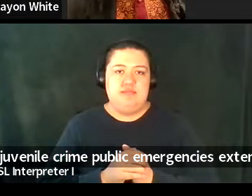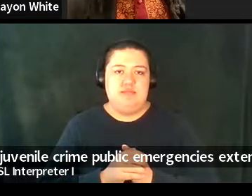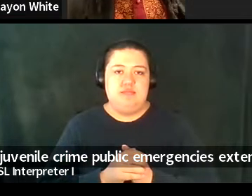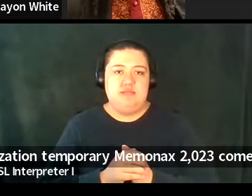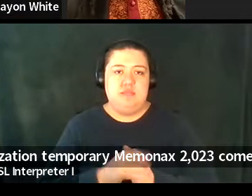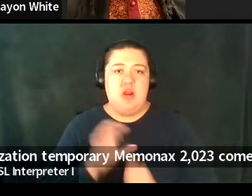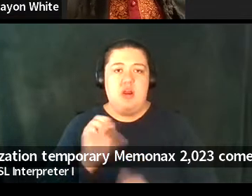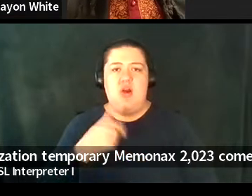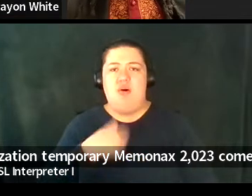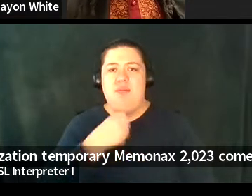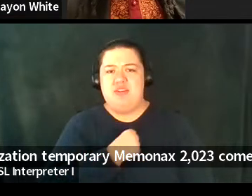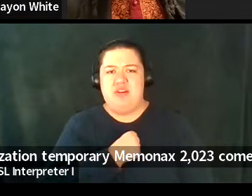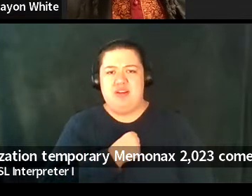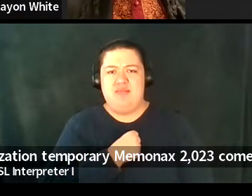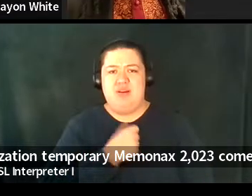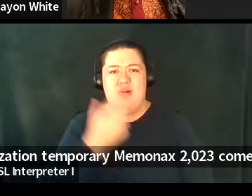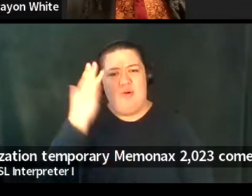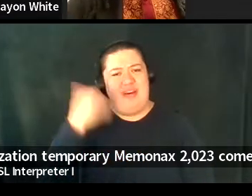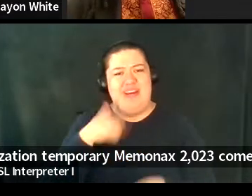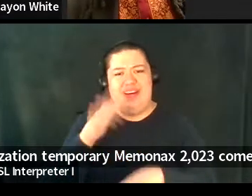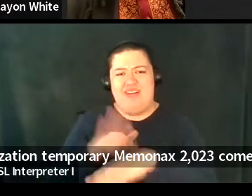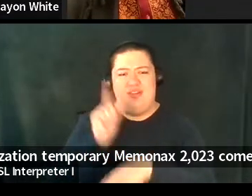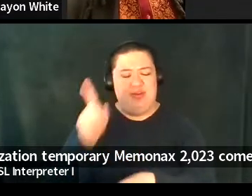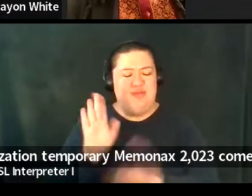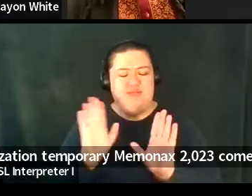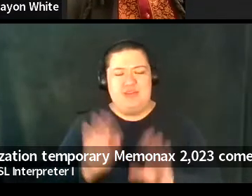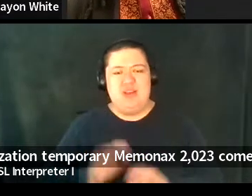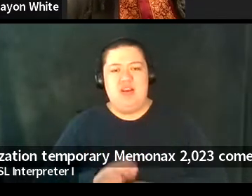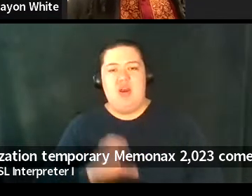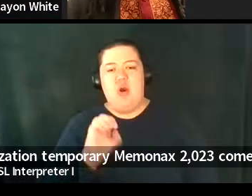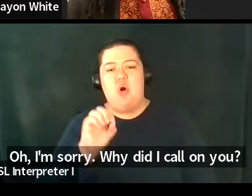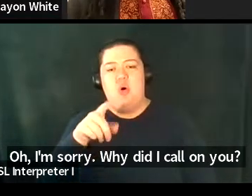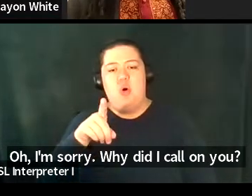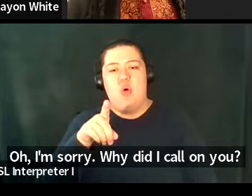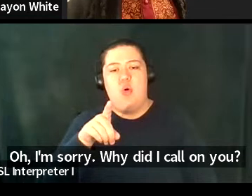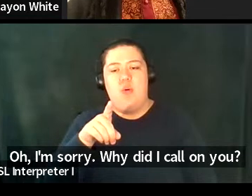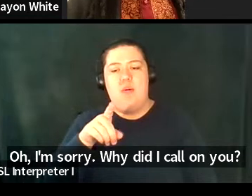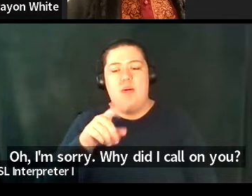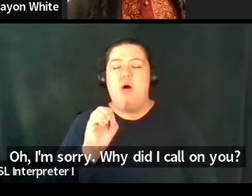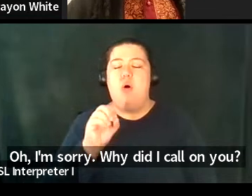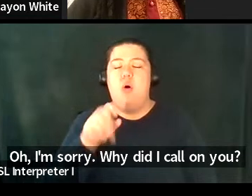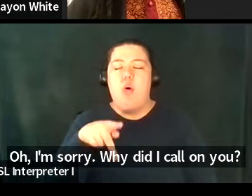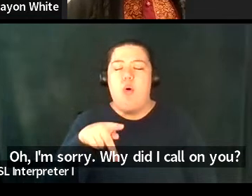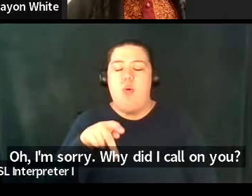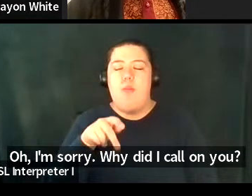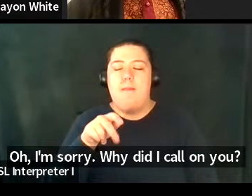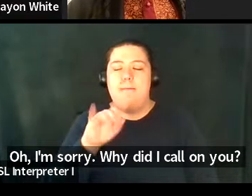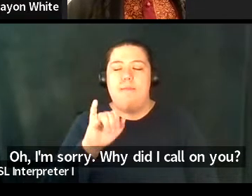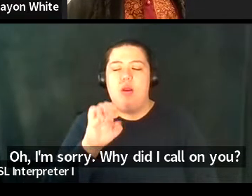Oh, I'm sorry. Why did I call on you? Opioid. Councilmember Pinto.